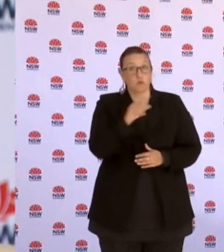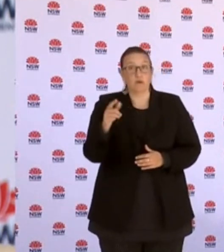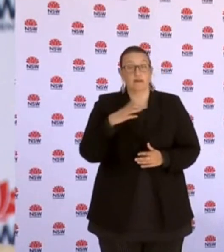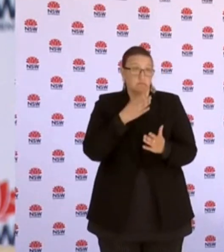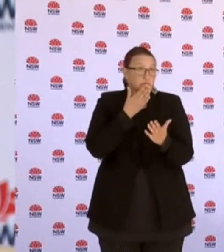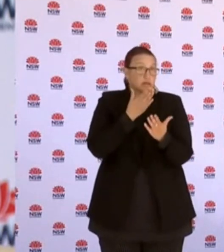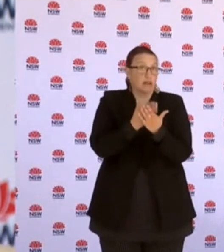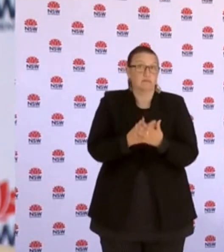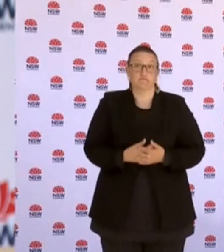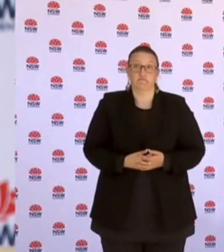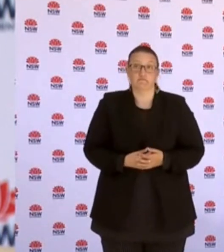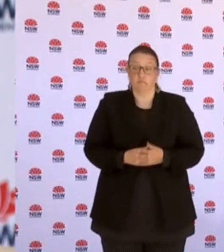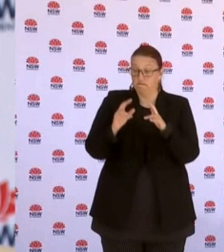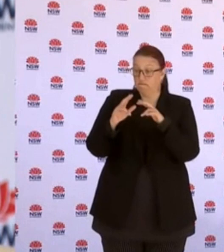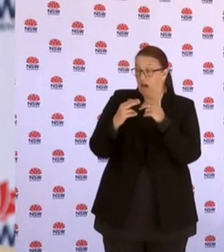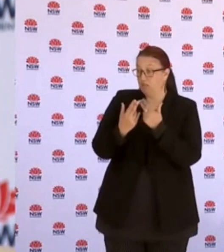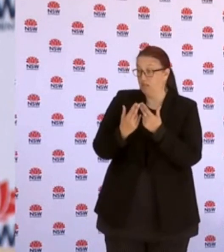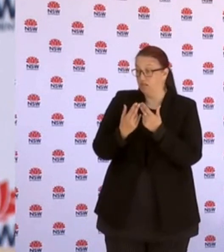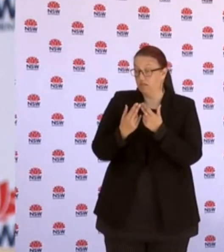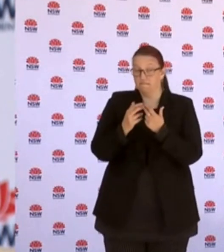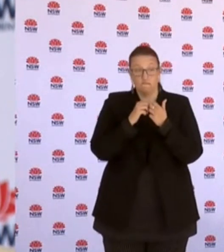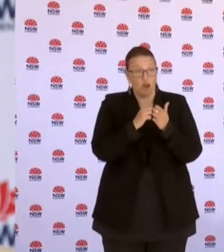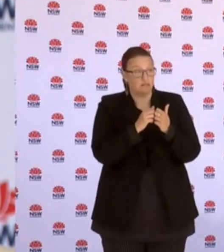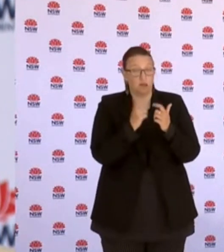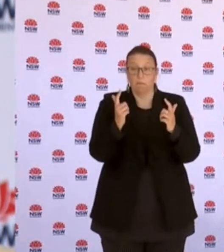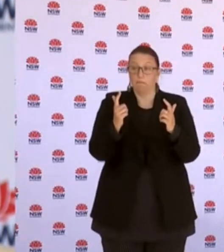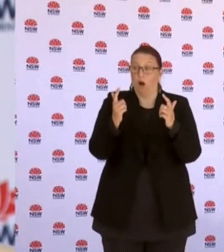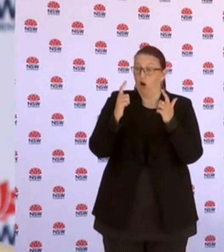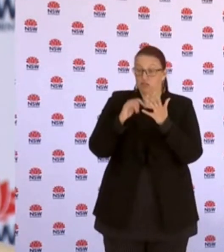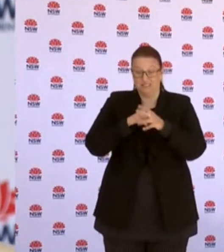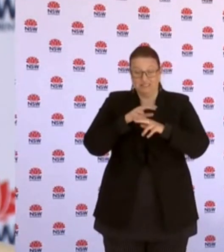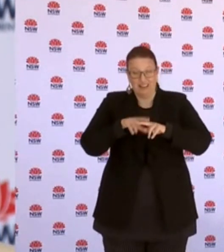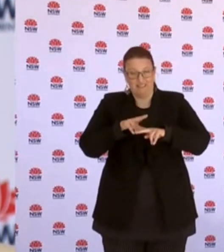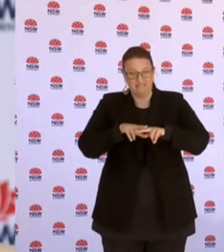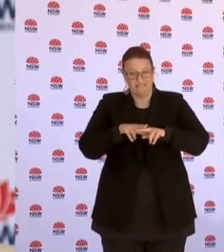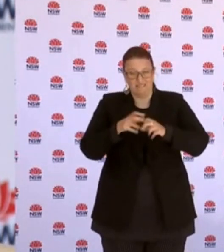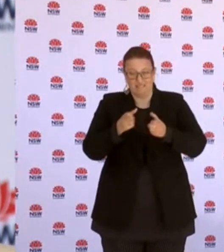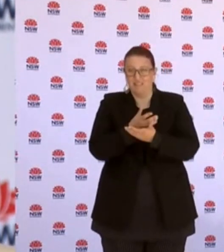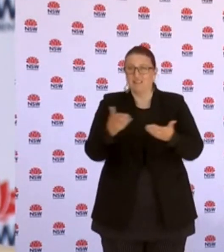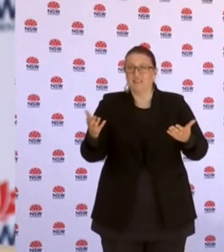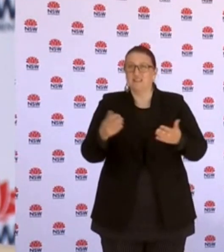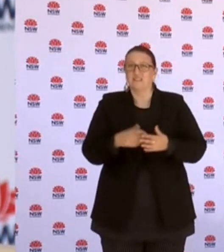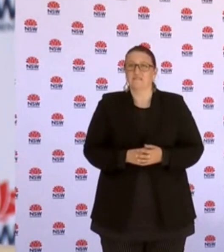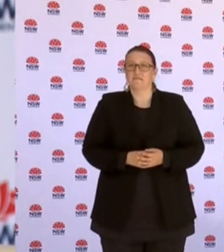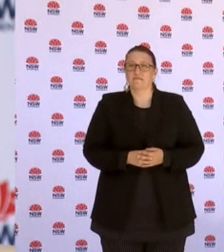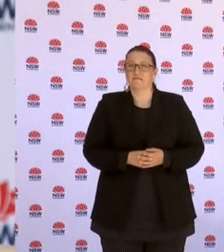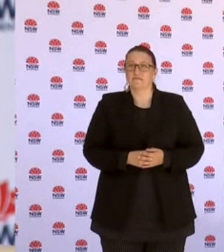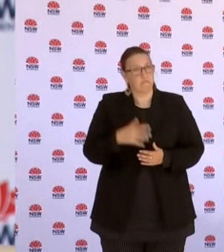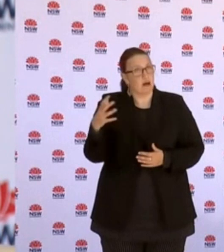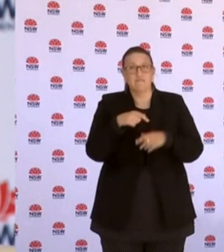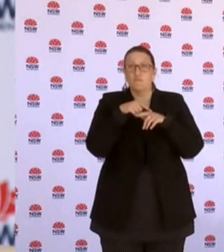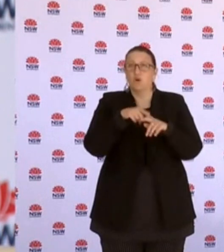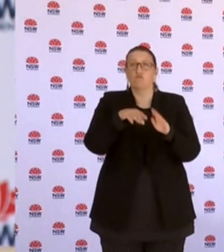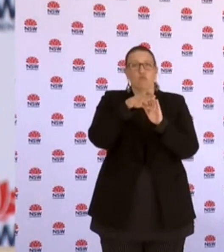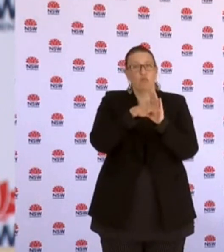bosses, employees. All of us have a role to play. The Premier, workers and employees say they don't understand the rules. Workers